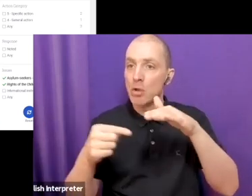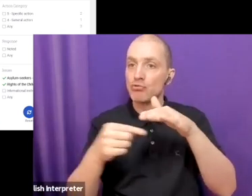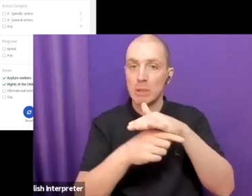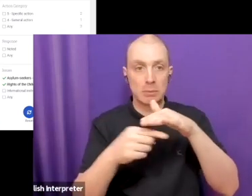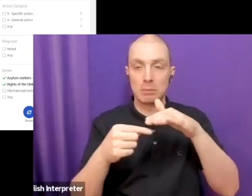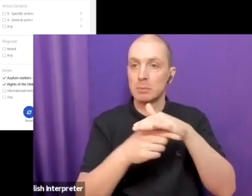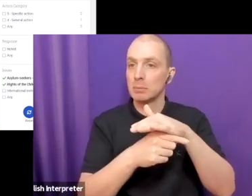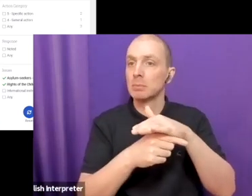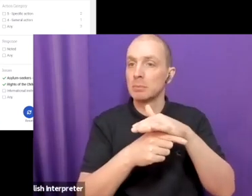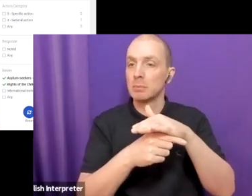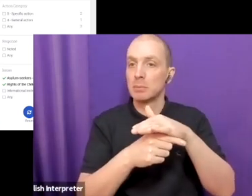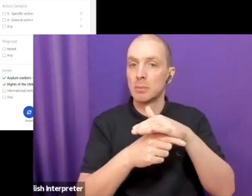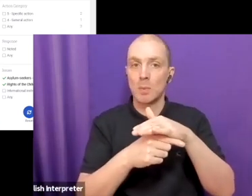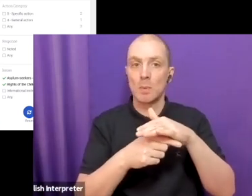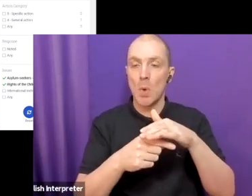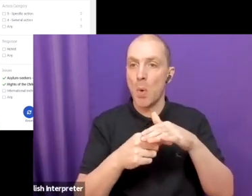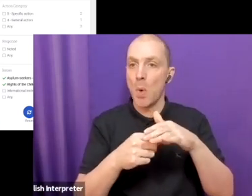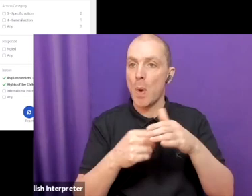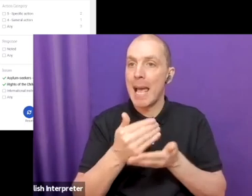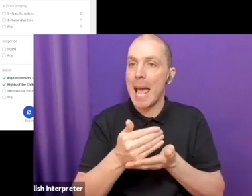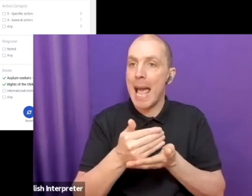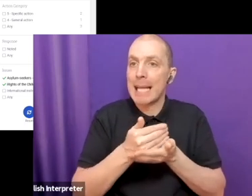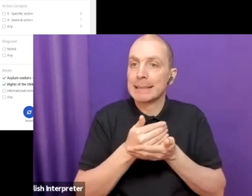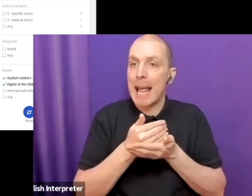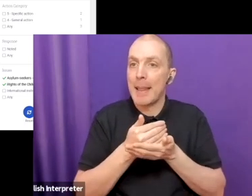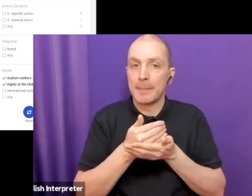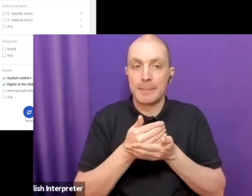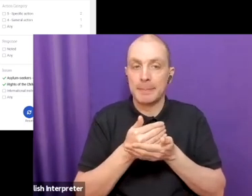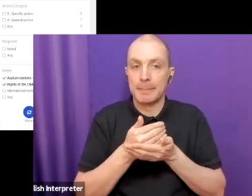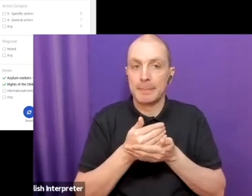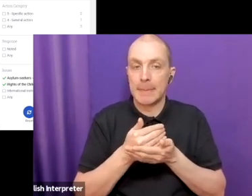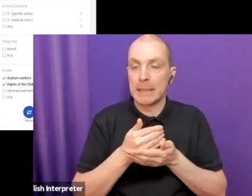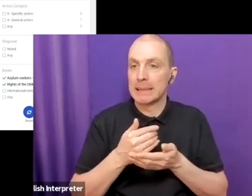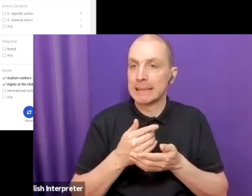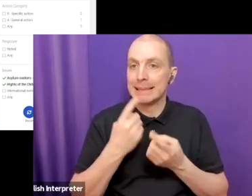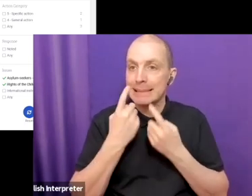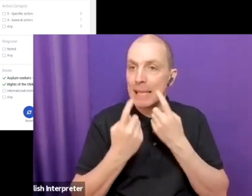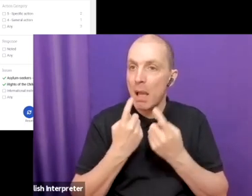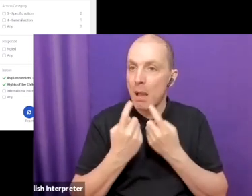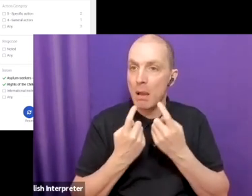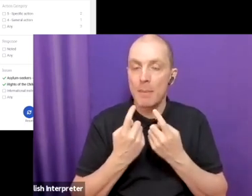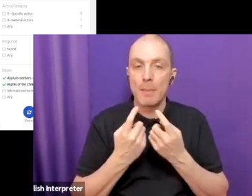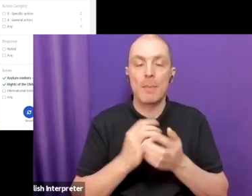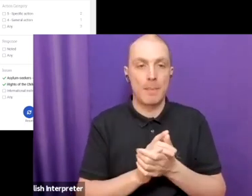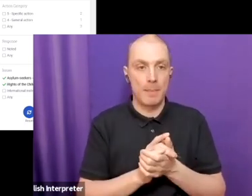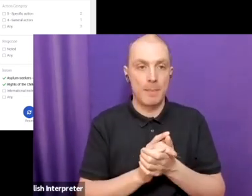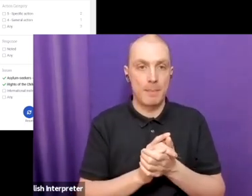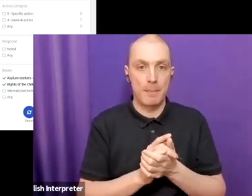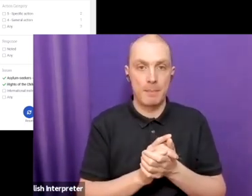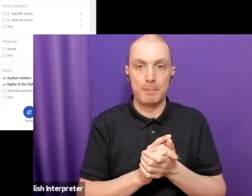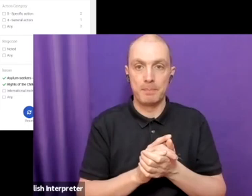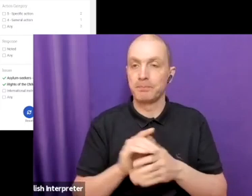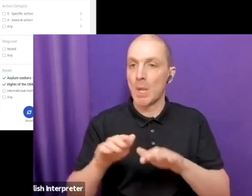have, as a result, those recommendations that address both child rights and especially children coming